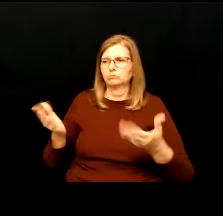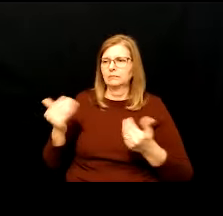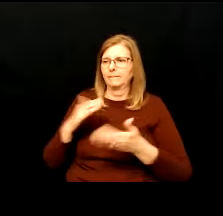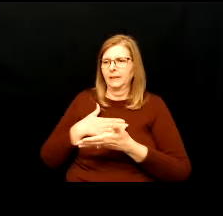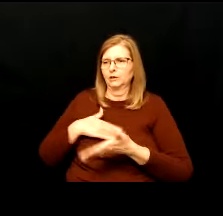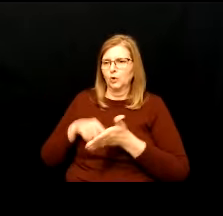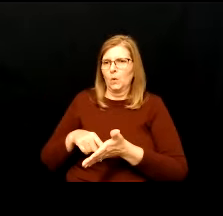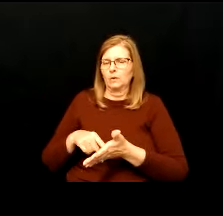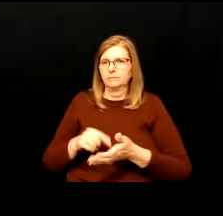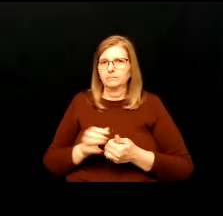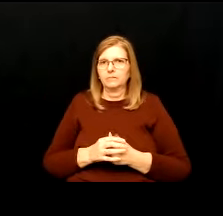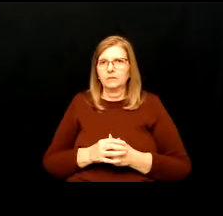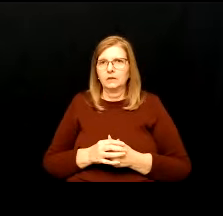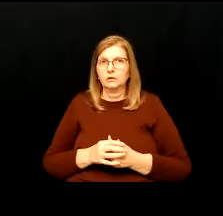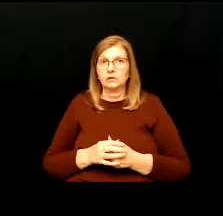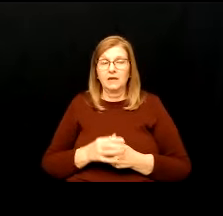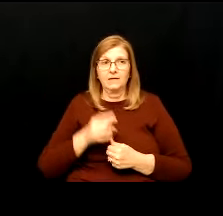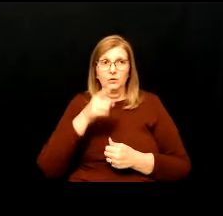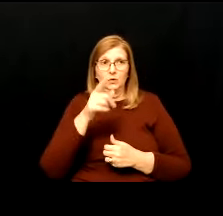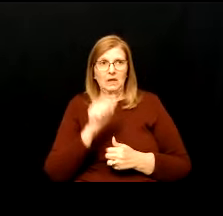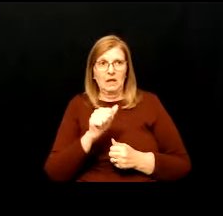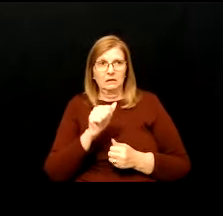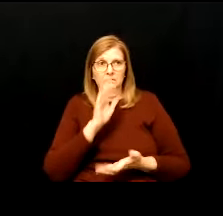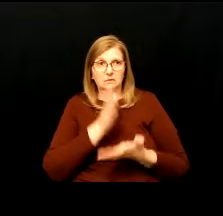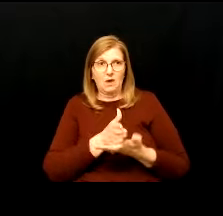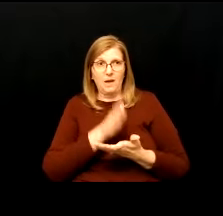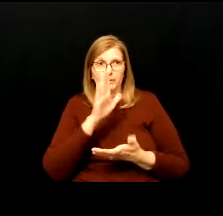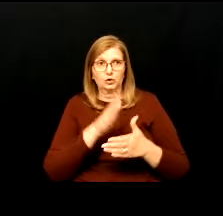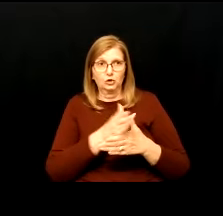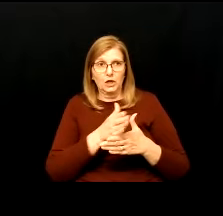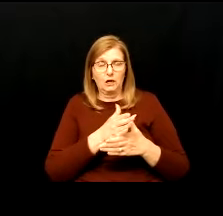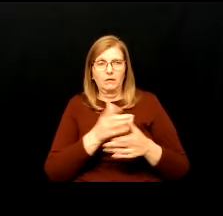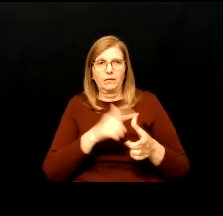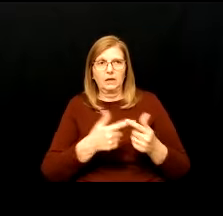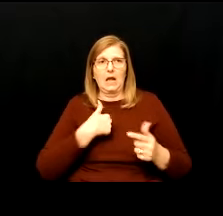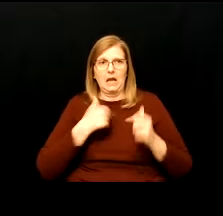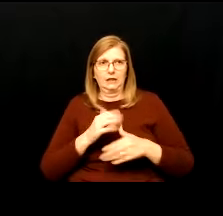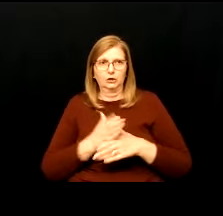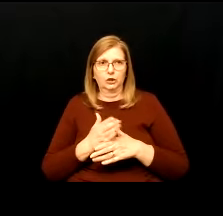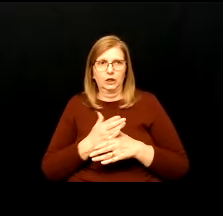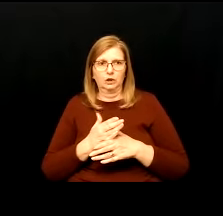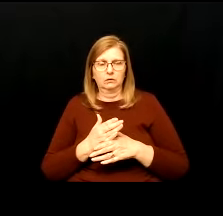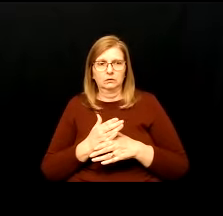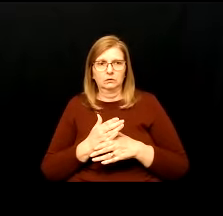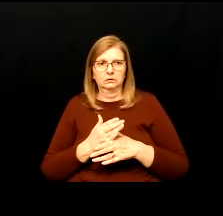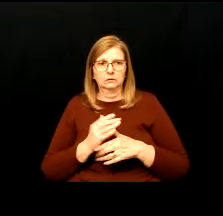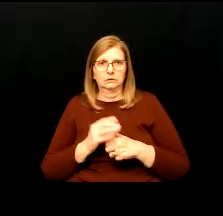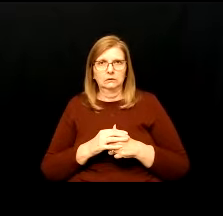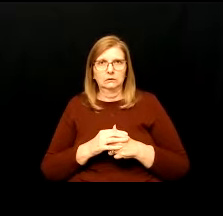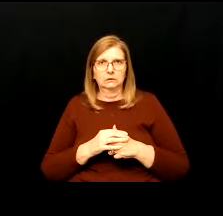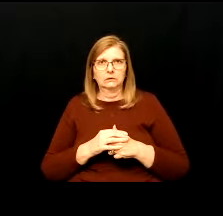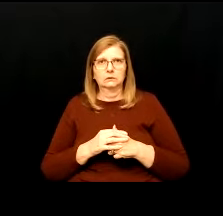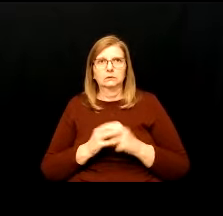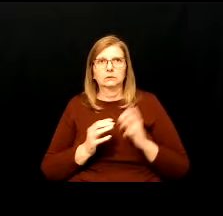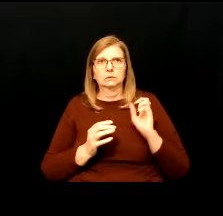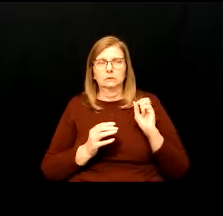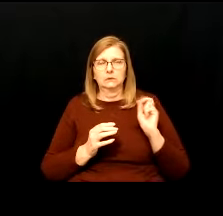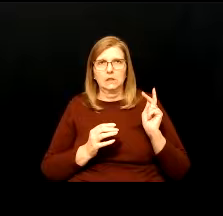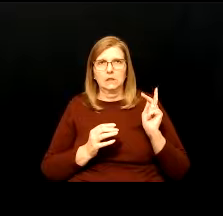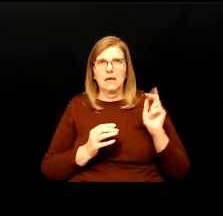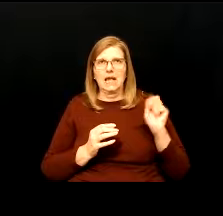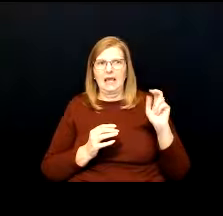Okay. If you can stop your screen share, I'll be able to share mine. Okay. I am going to